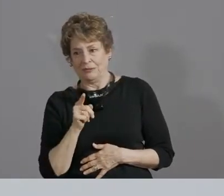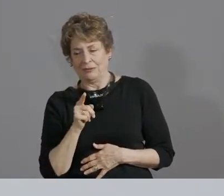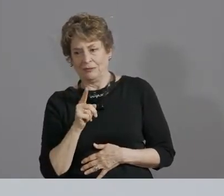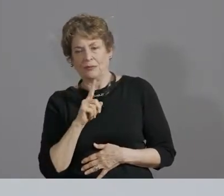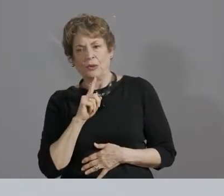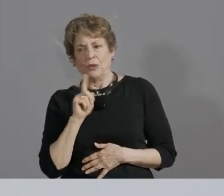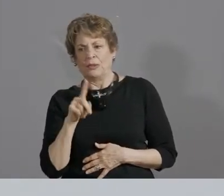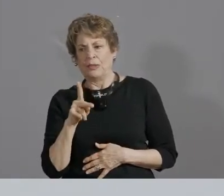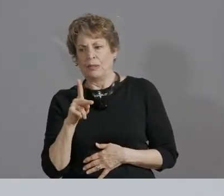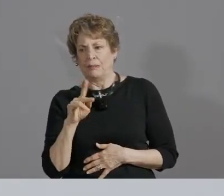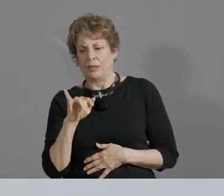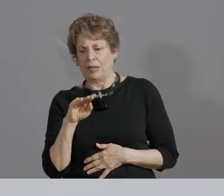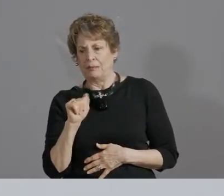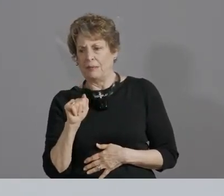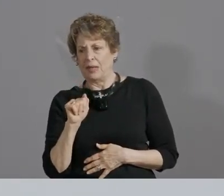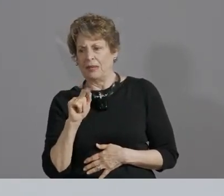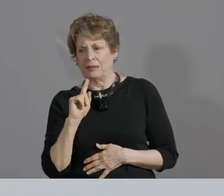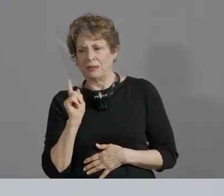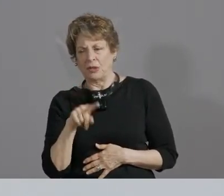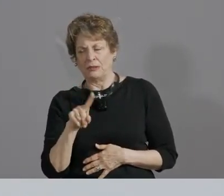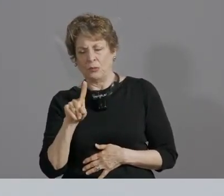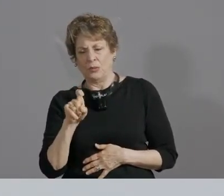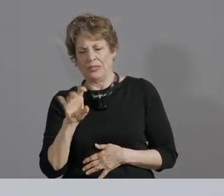189,725 doses. They have administered